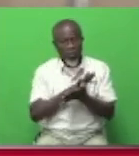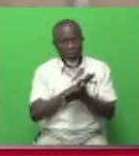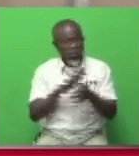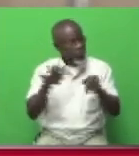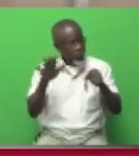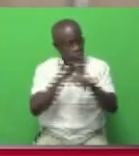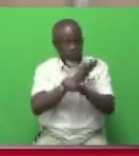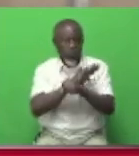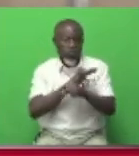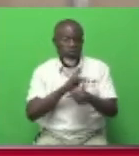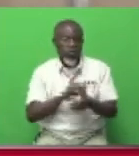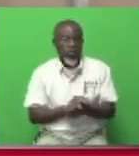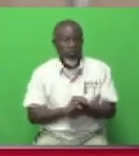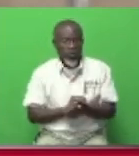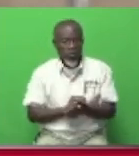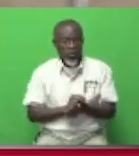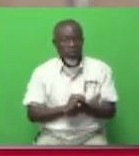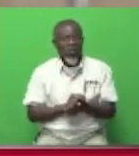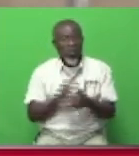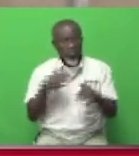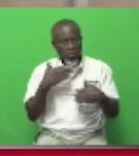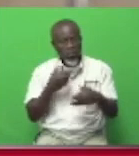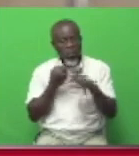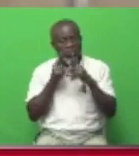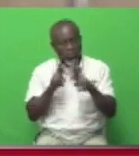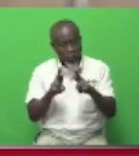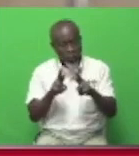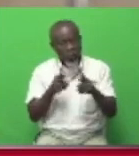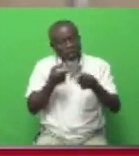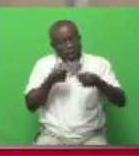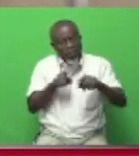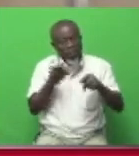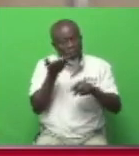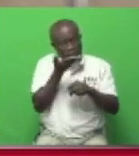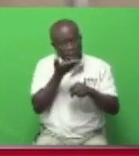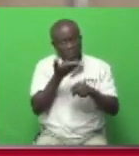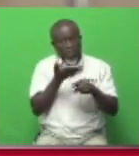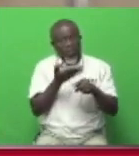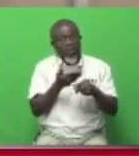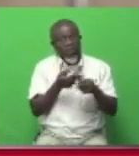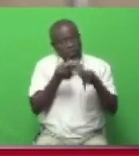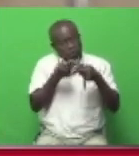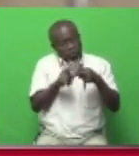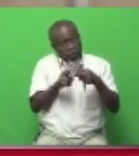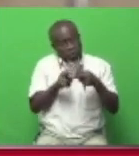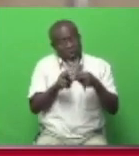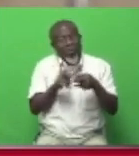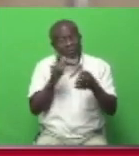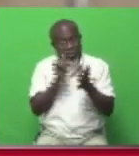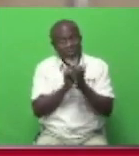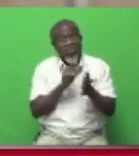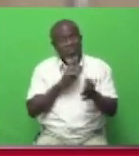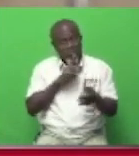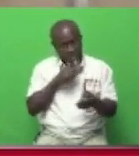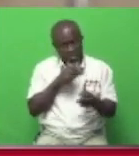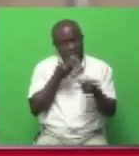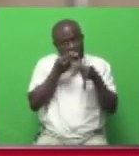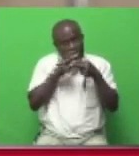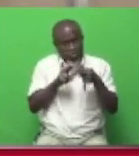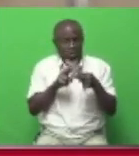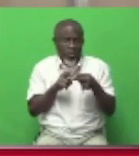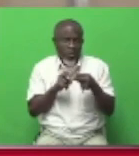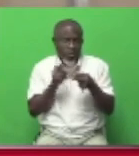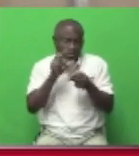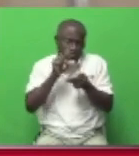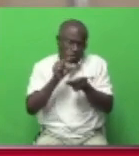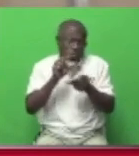Tobago about, you know, at least what has been happening in a nutshell. And that's very much a nutshell, because again, Mr. Vice President,